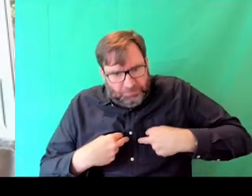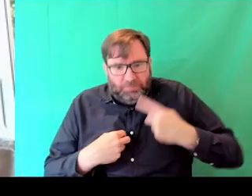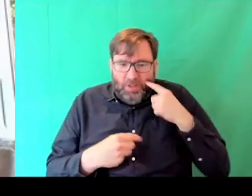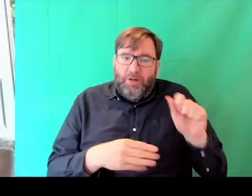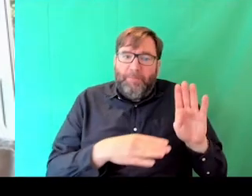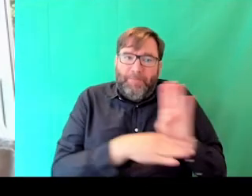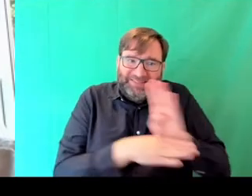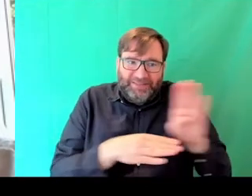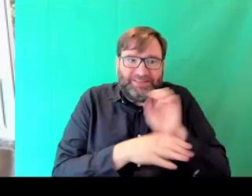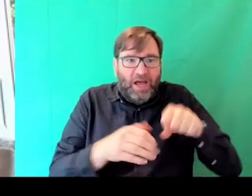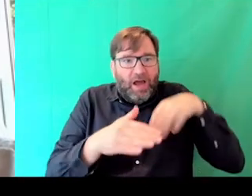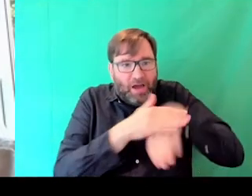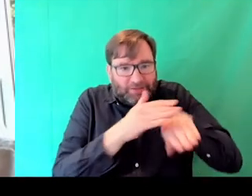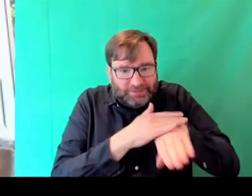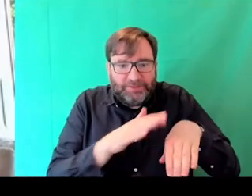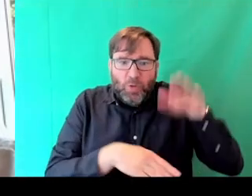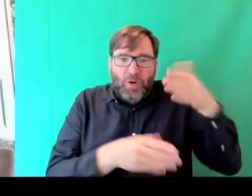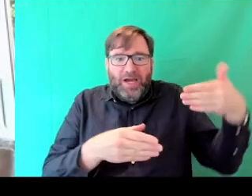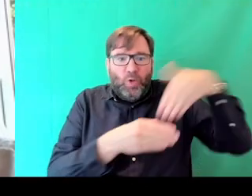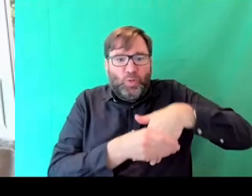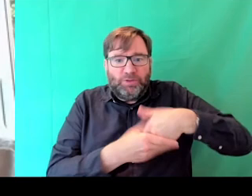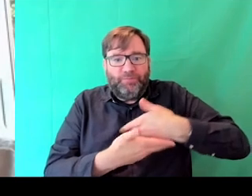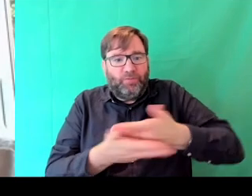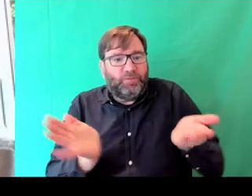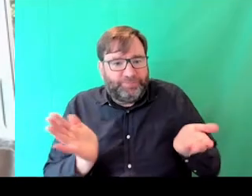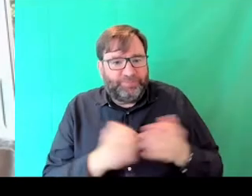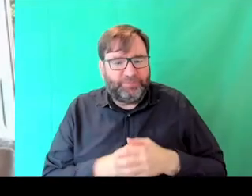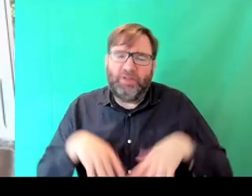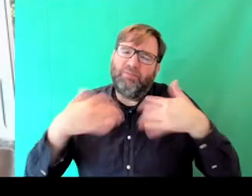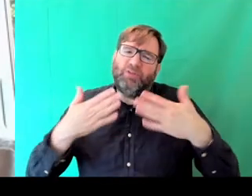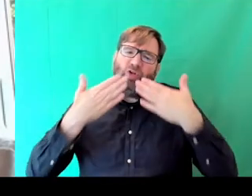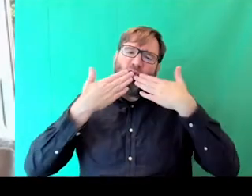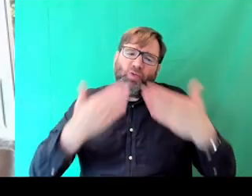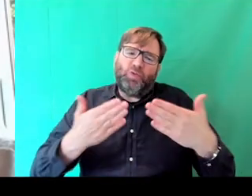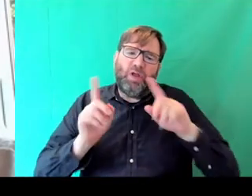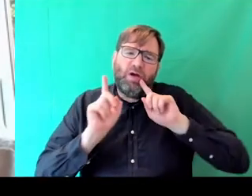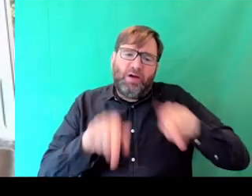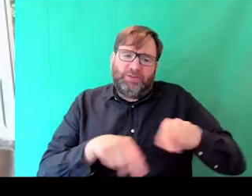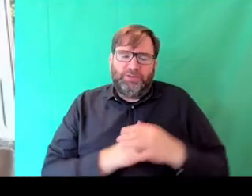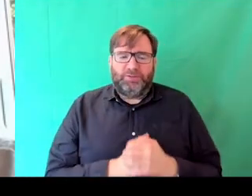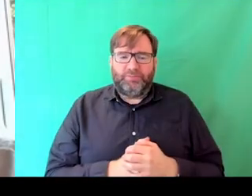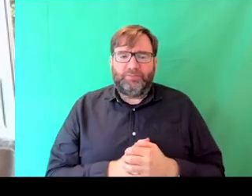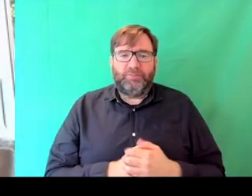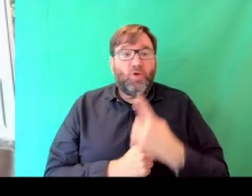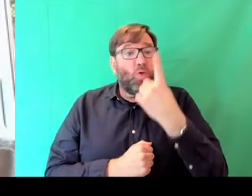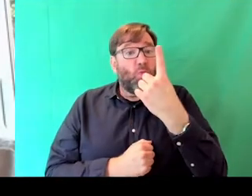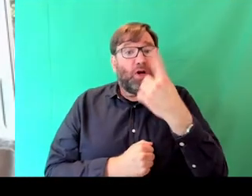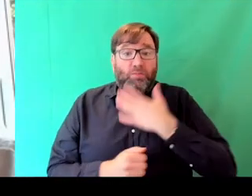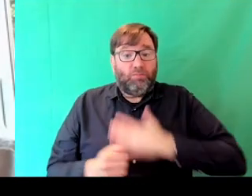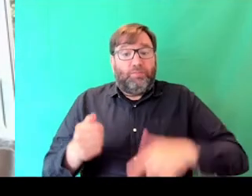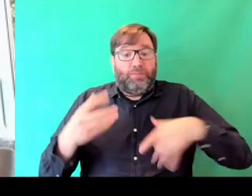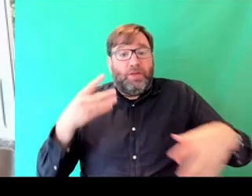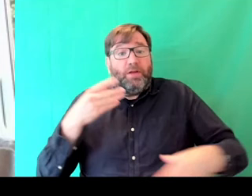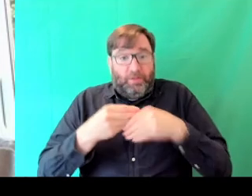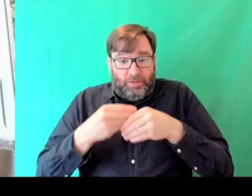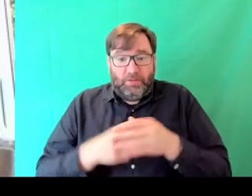had mentioned that one of the greatest sources for inspiration for any business leader who's trying to either start at the